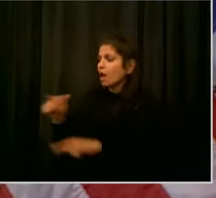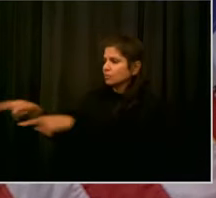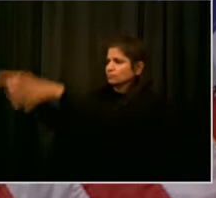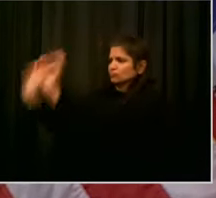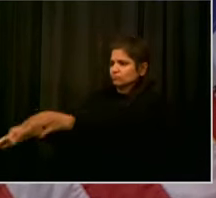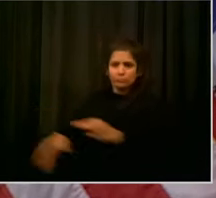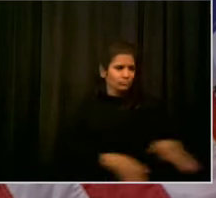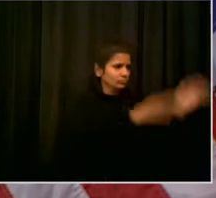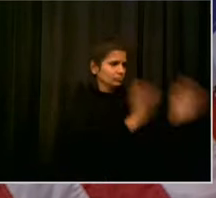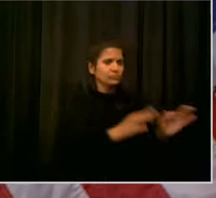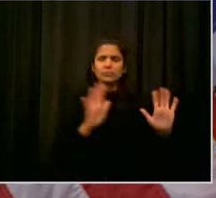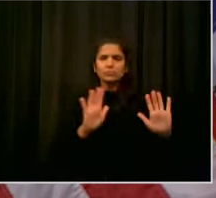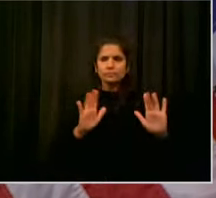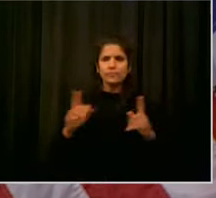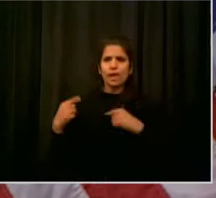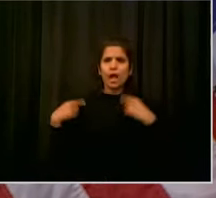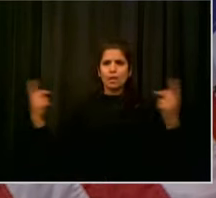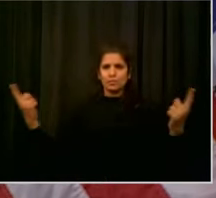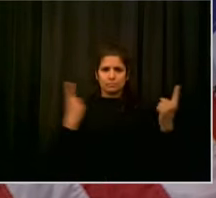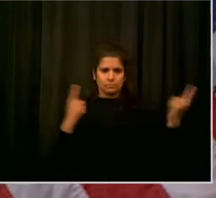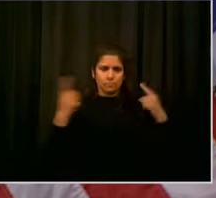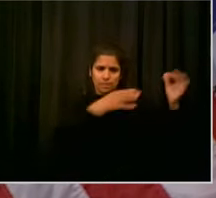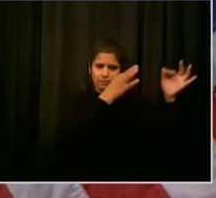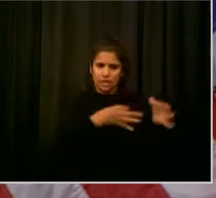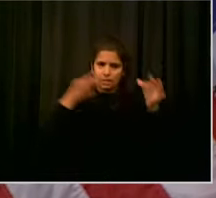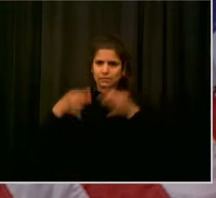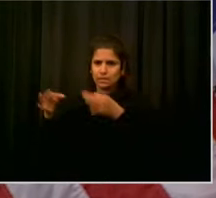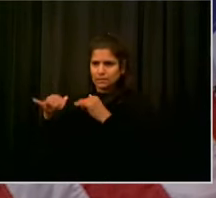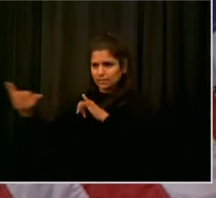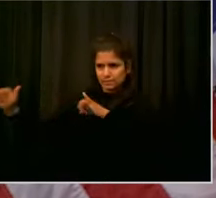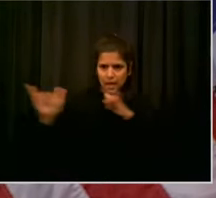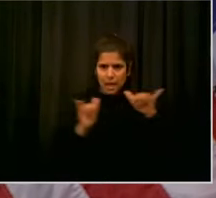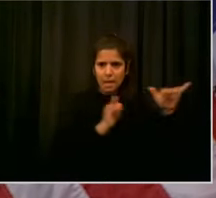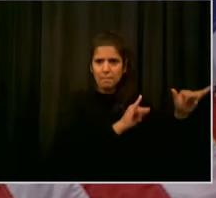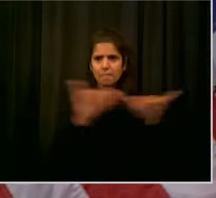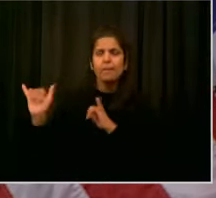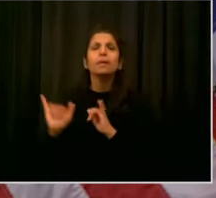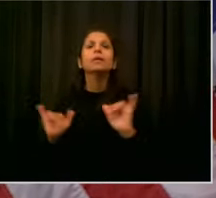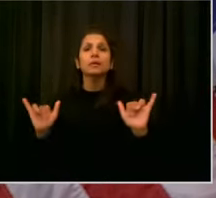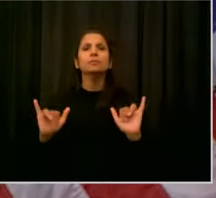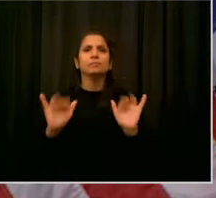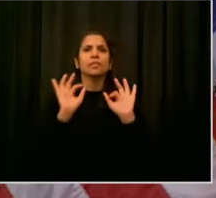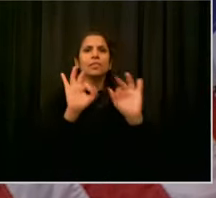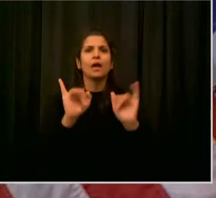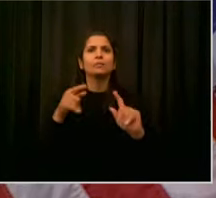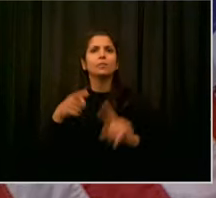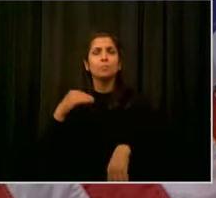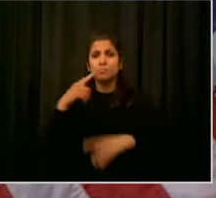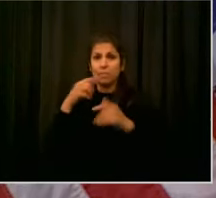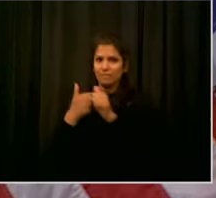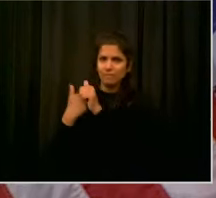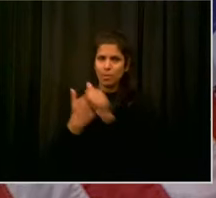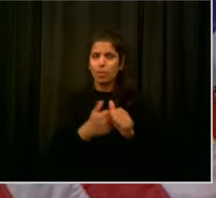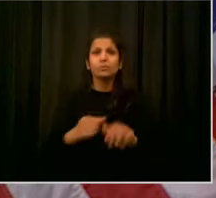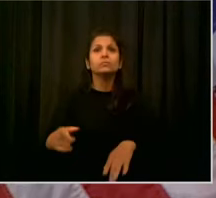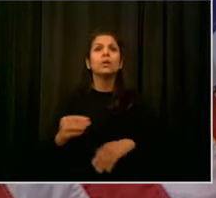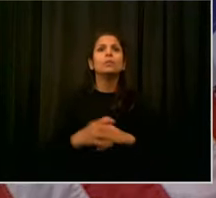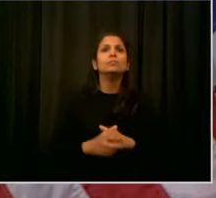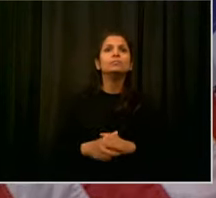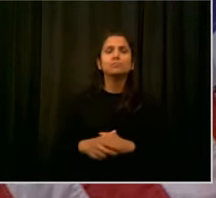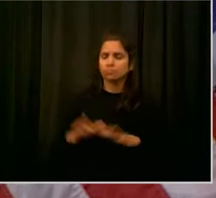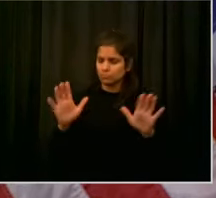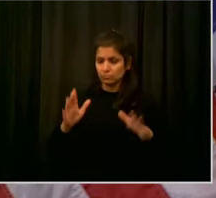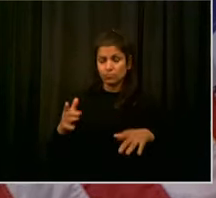100%. It became the vision and the action of the NYPD to get rid of that approach. It worked.